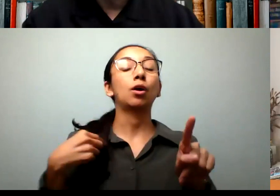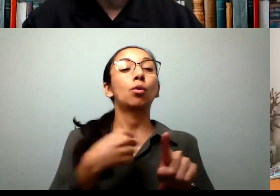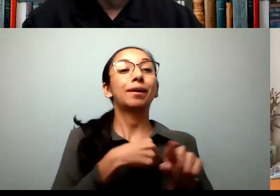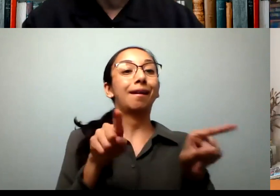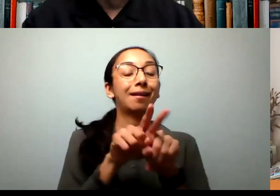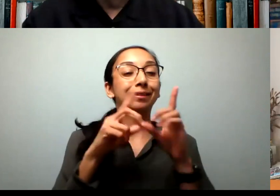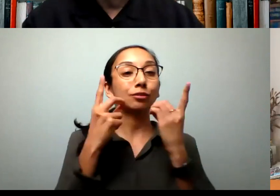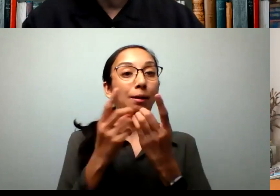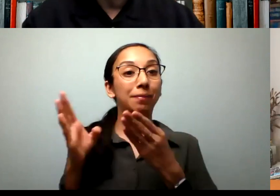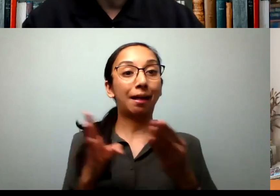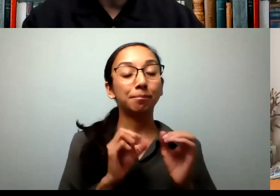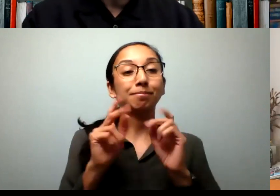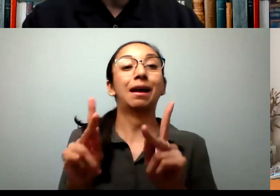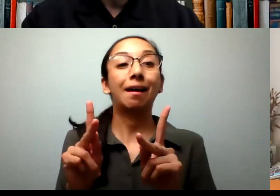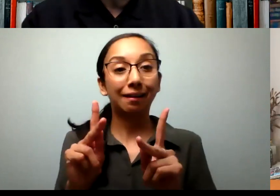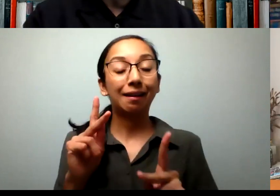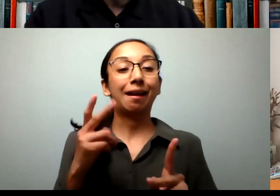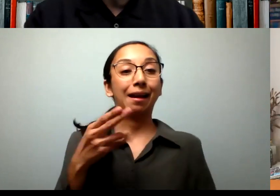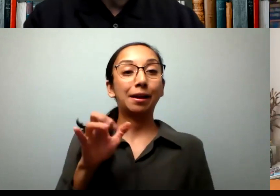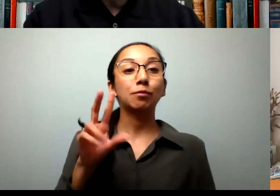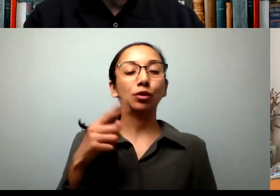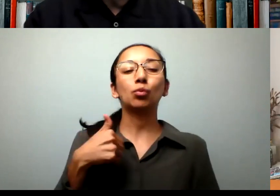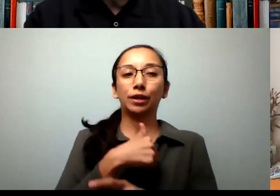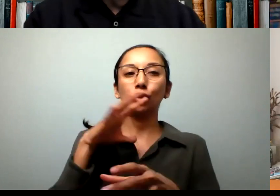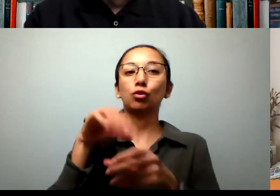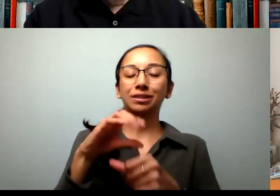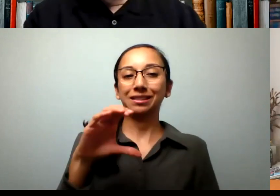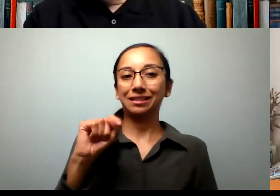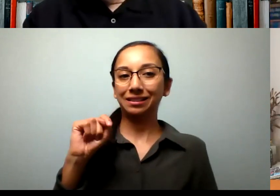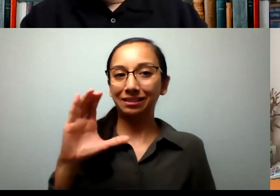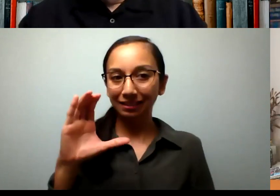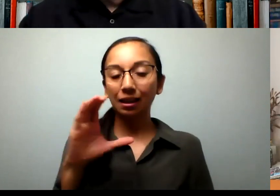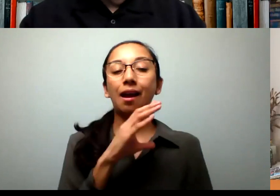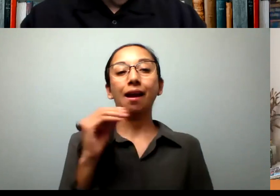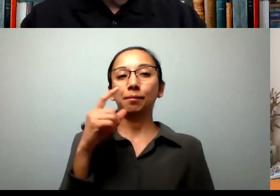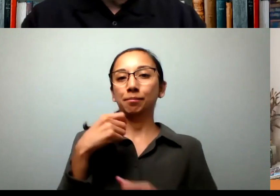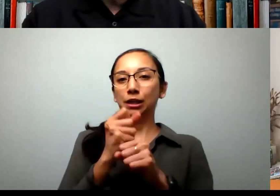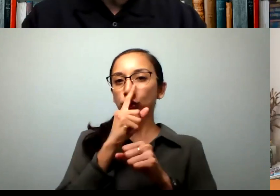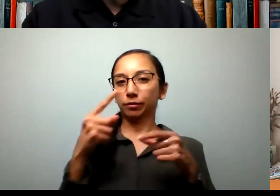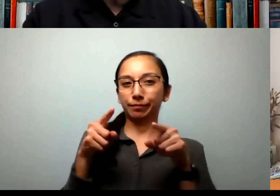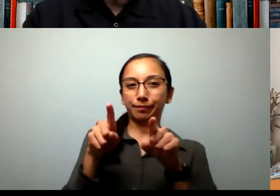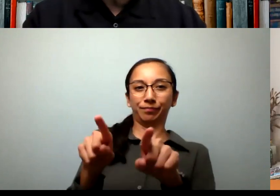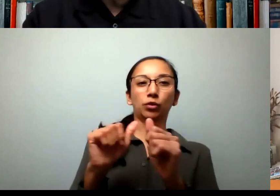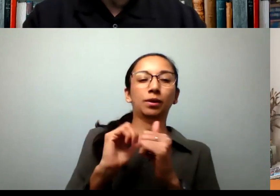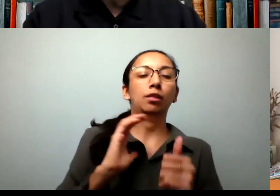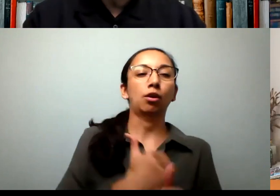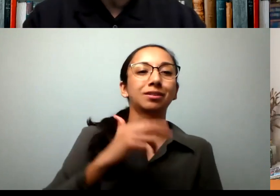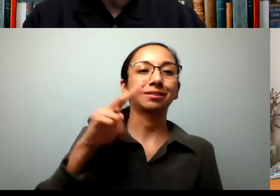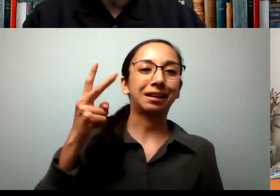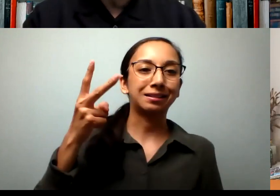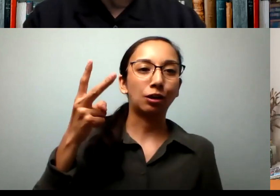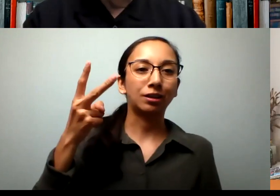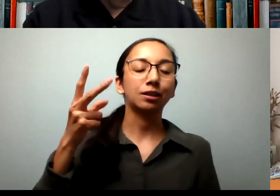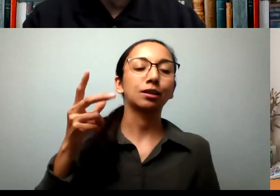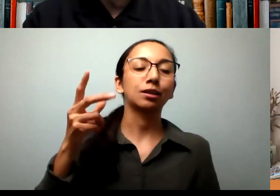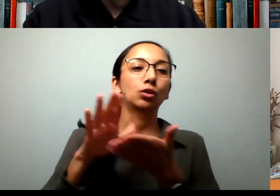to hybrid, we're including CTCs in our plans and aligning them with as much possible to the plans of our secondary schools that are in hybrid, that are